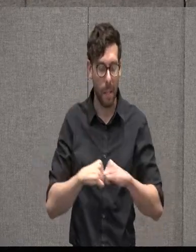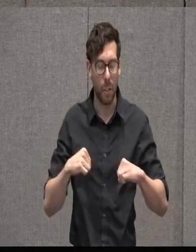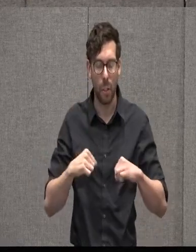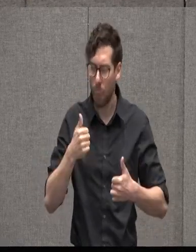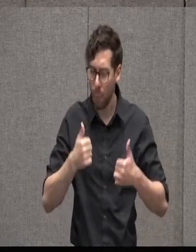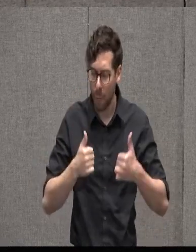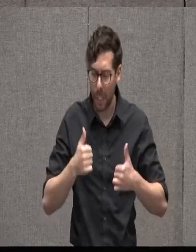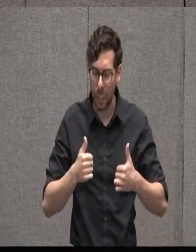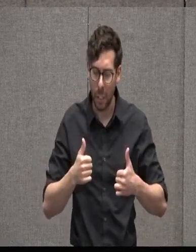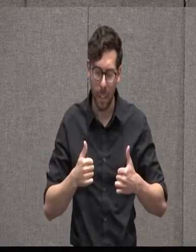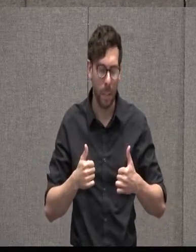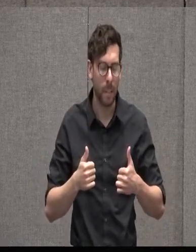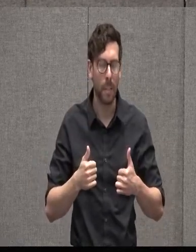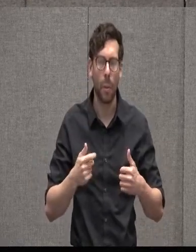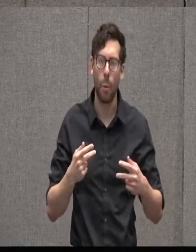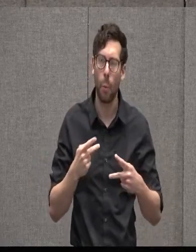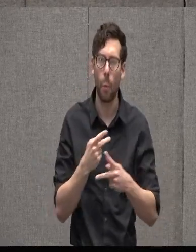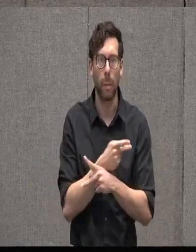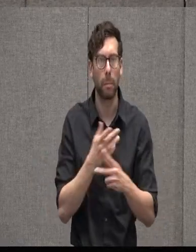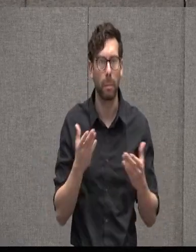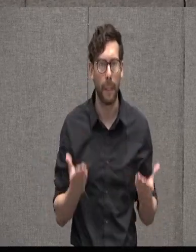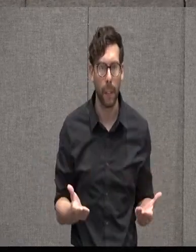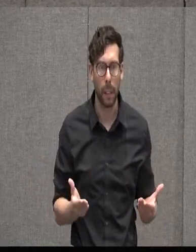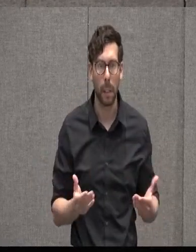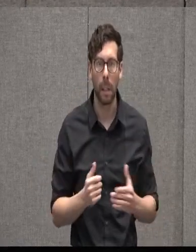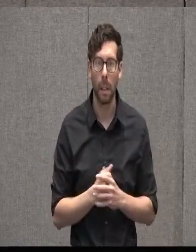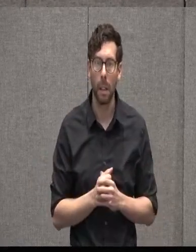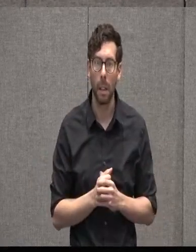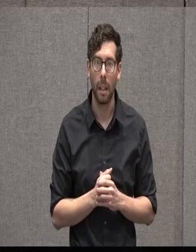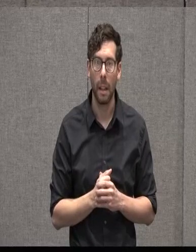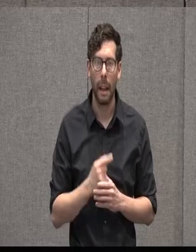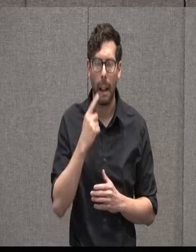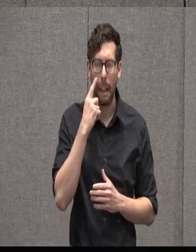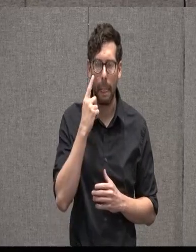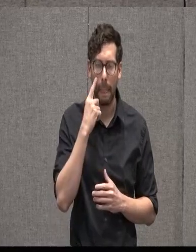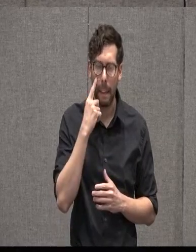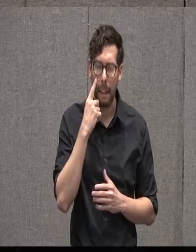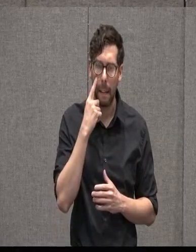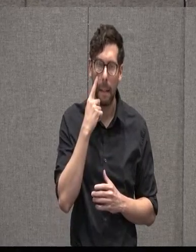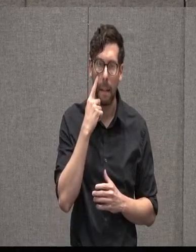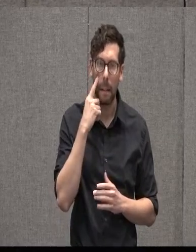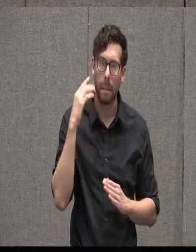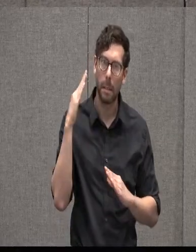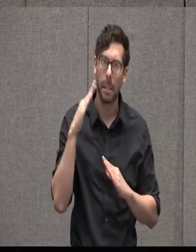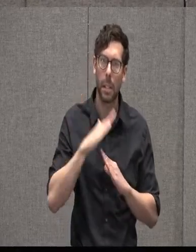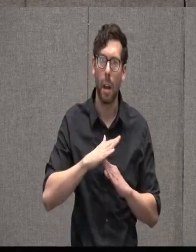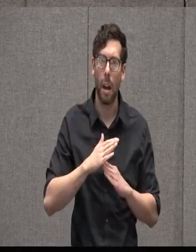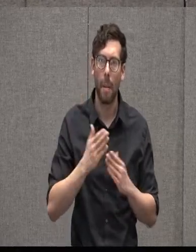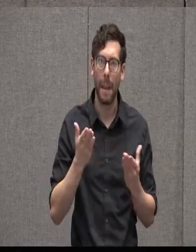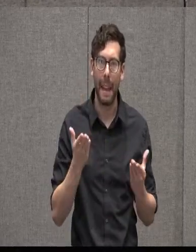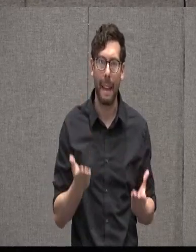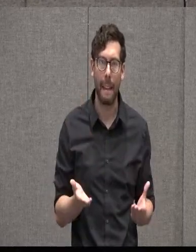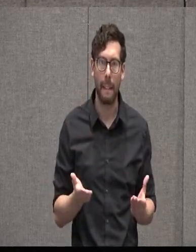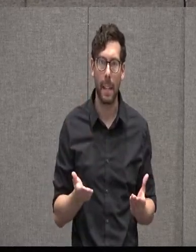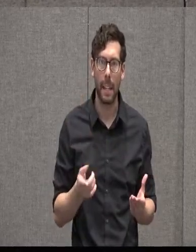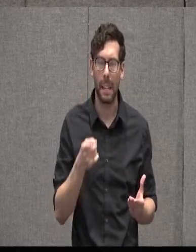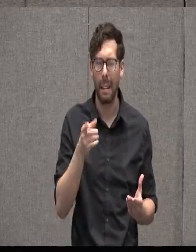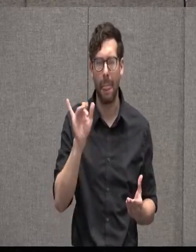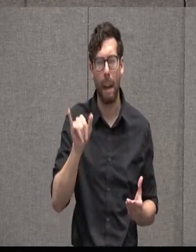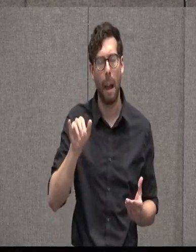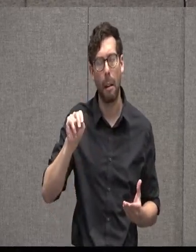my collision, I'm going to see what would be the heaviest. And I think the